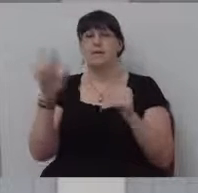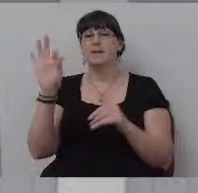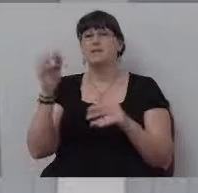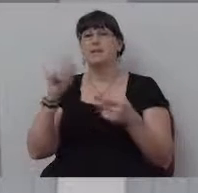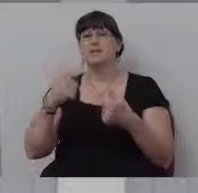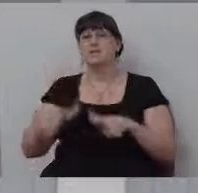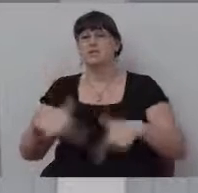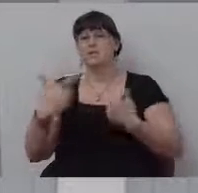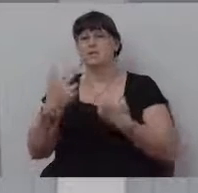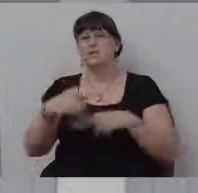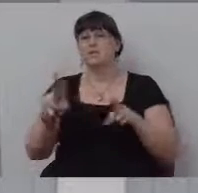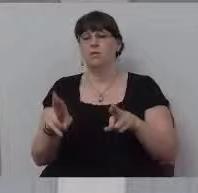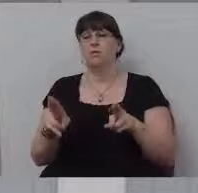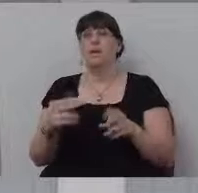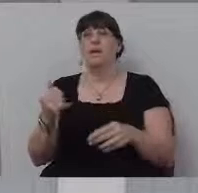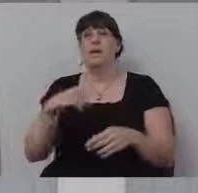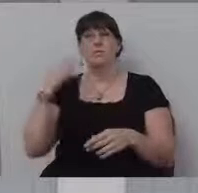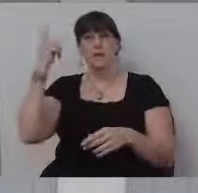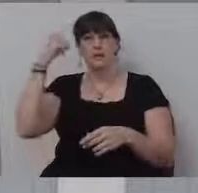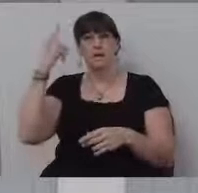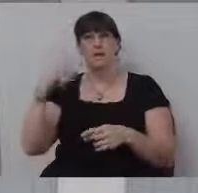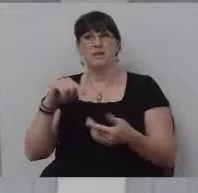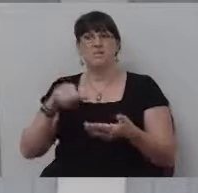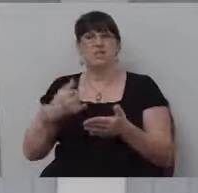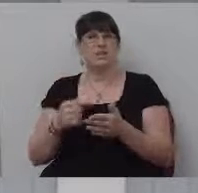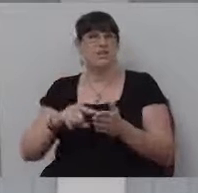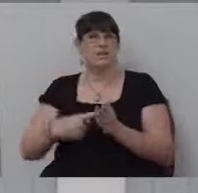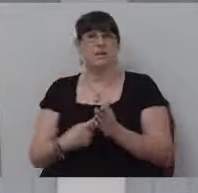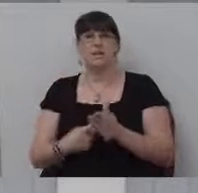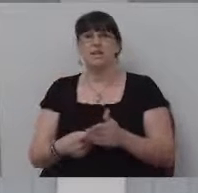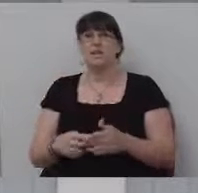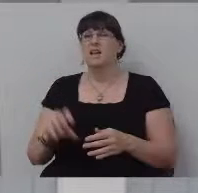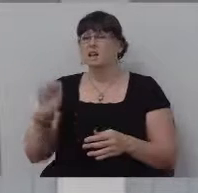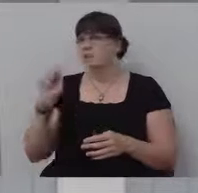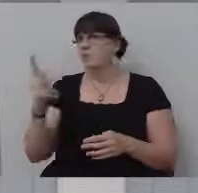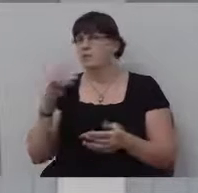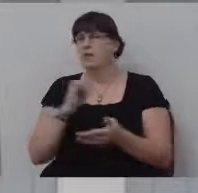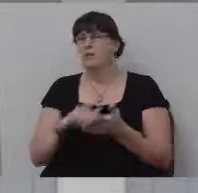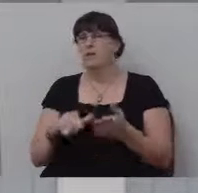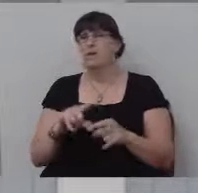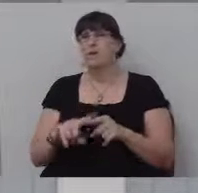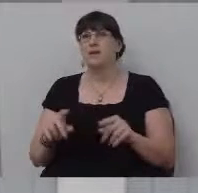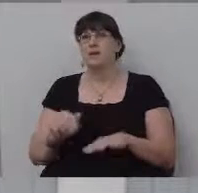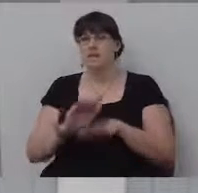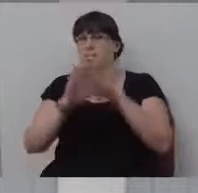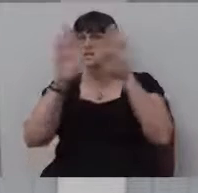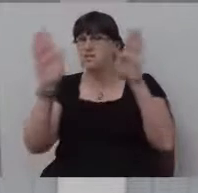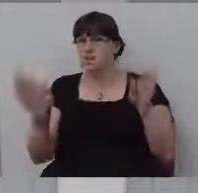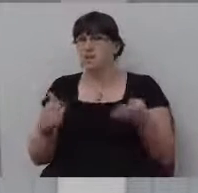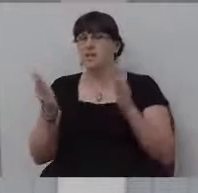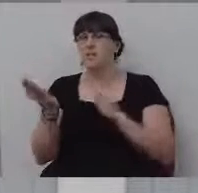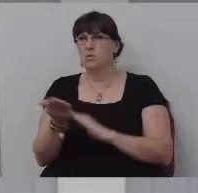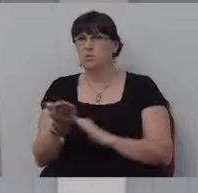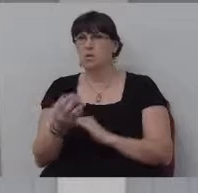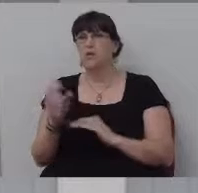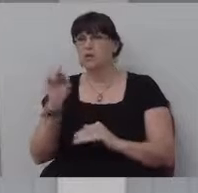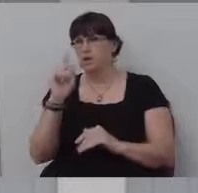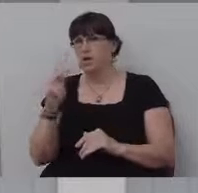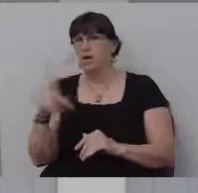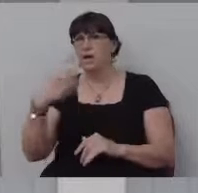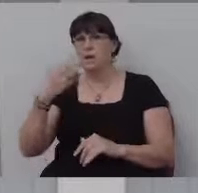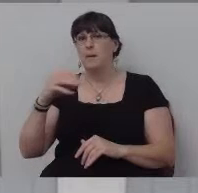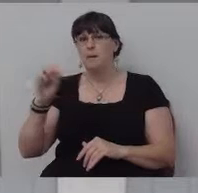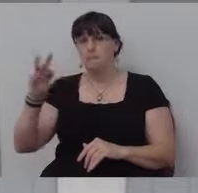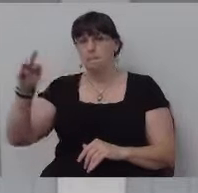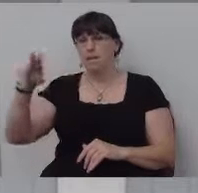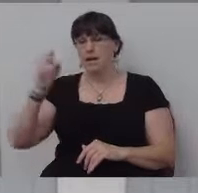every service, and, you know, in my mind, I'm thinking, I'm just starting to go to church. I don't mind going to church. want to go to church. Sunday morning is not a problem. Mike is bringing me to church on Sunday